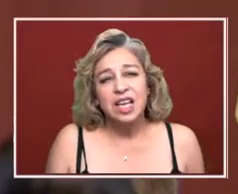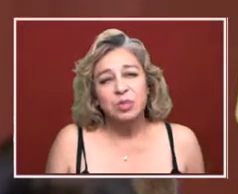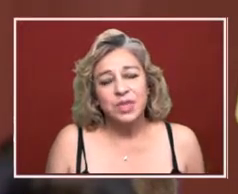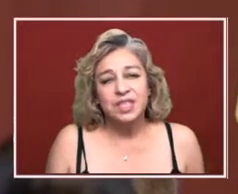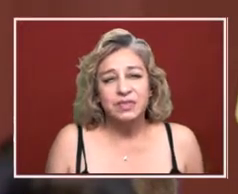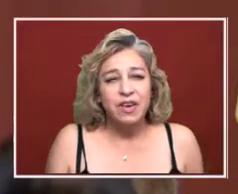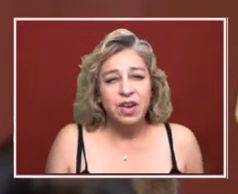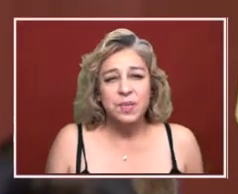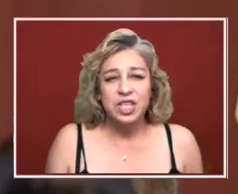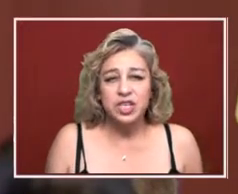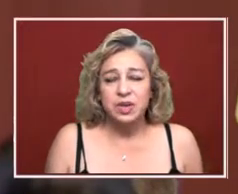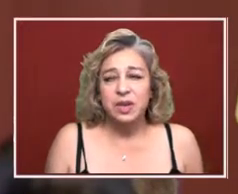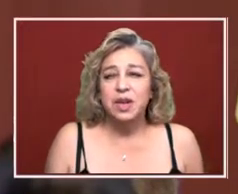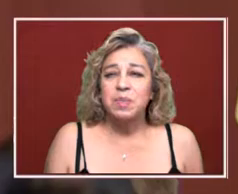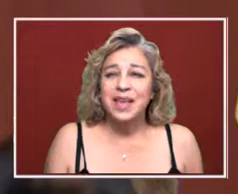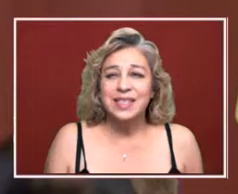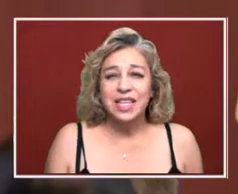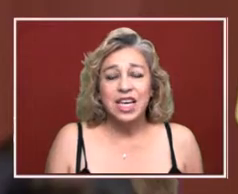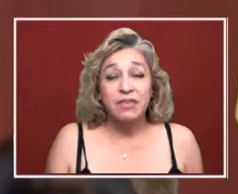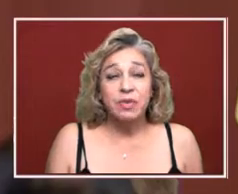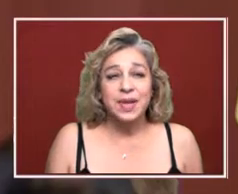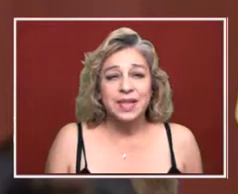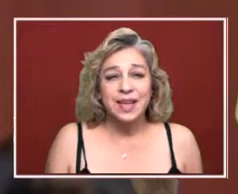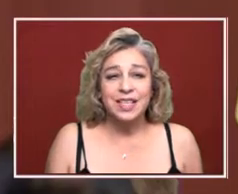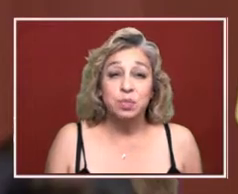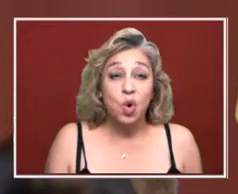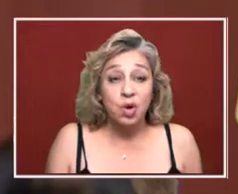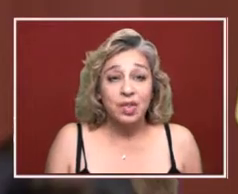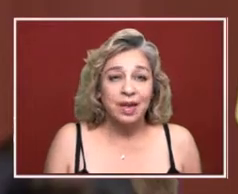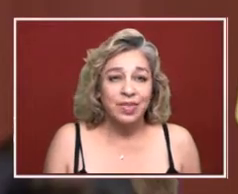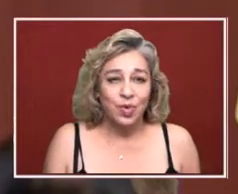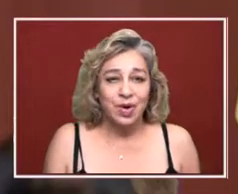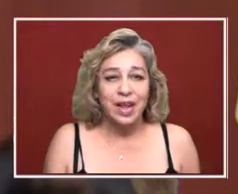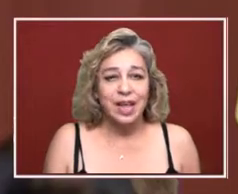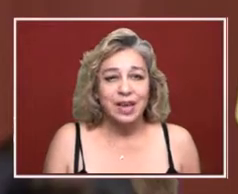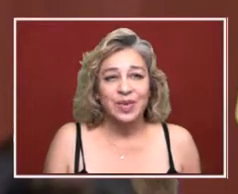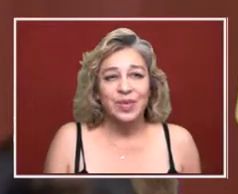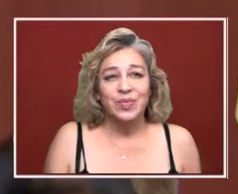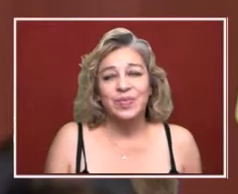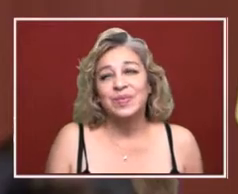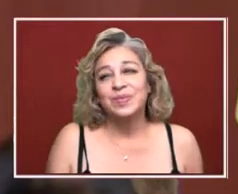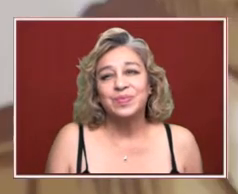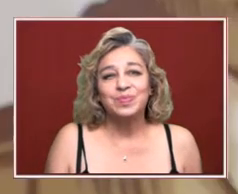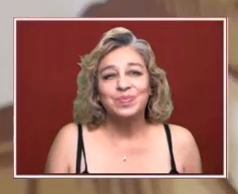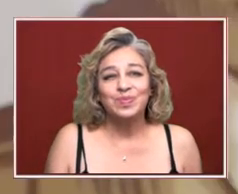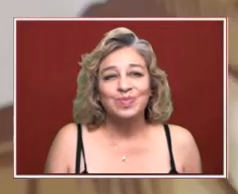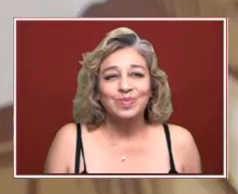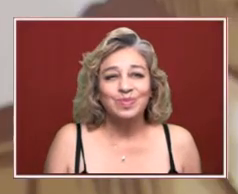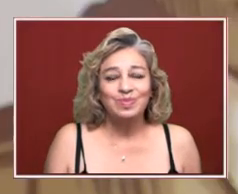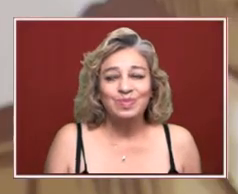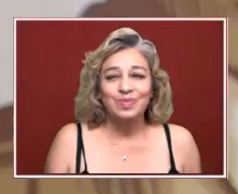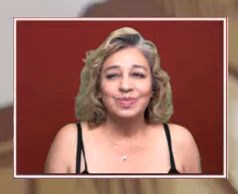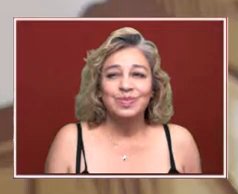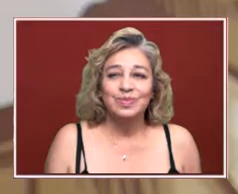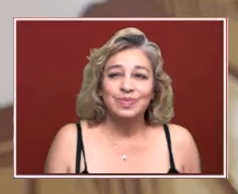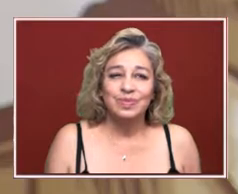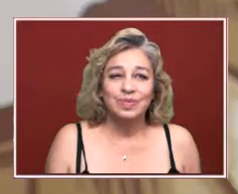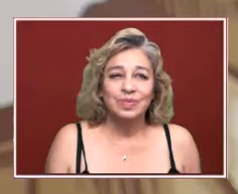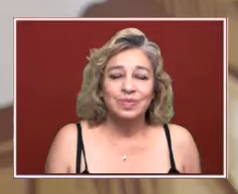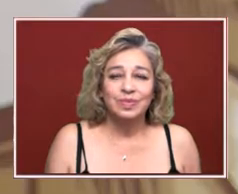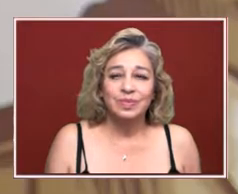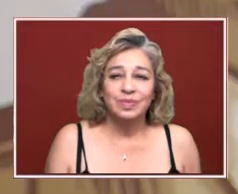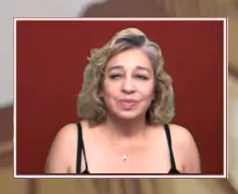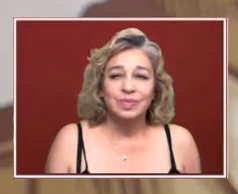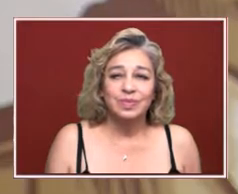This has helped us very much because the government has moral authority. Y si se tiene